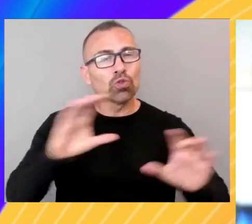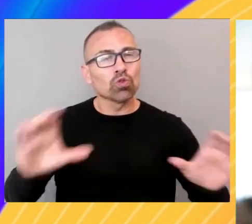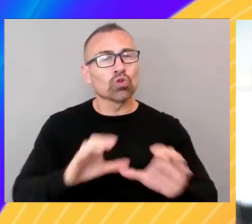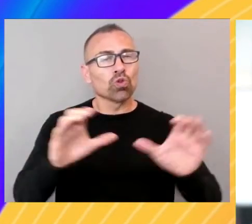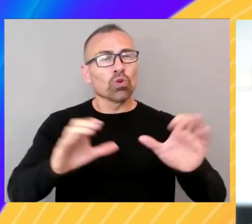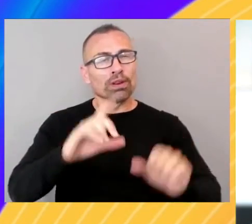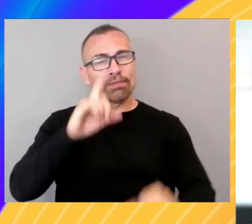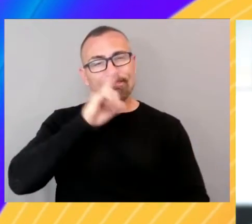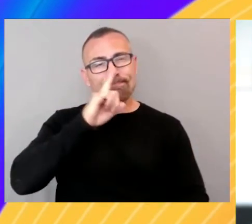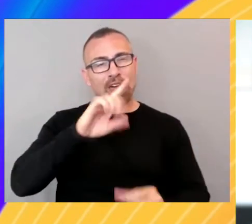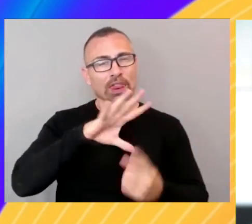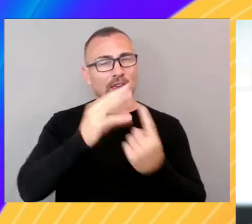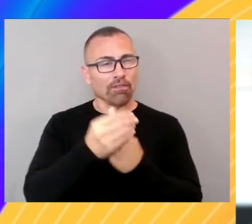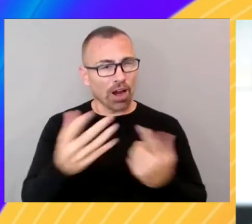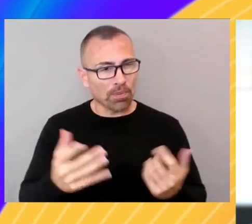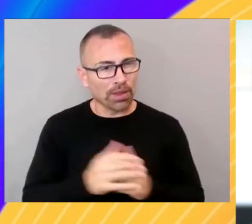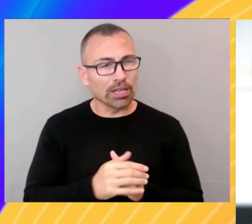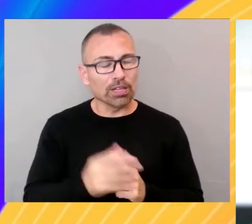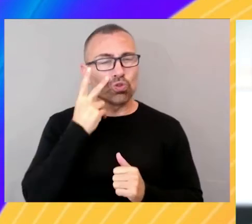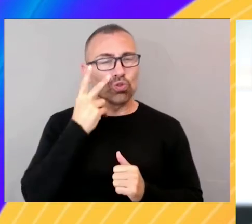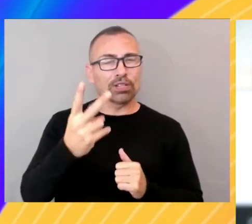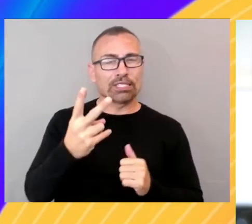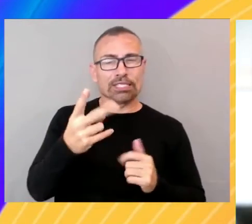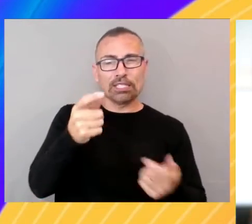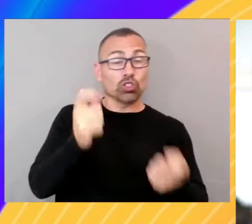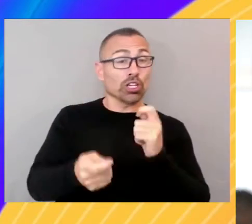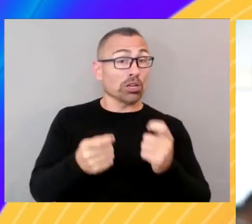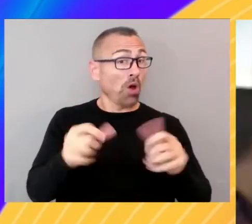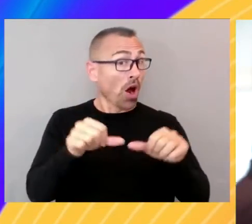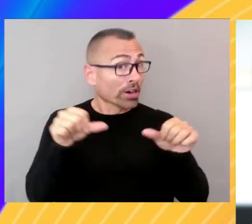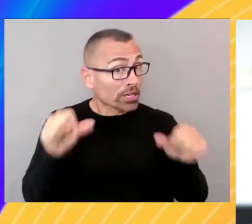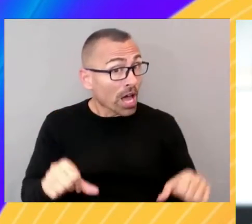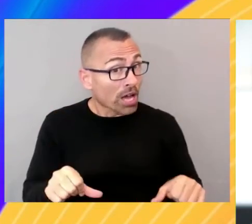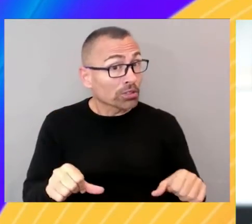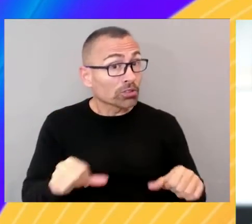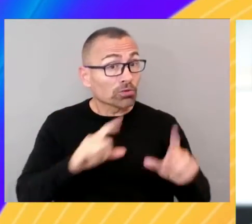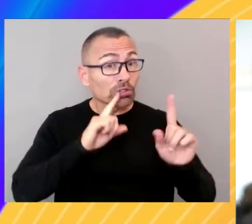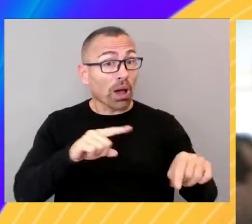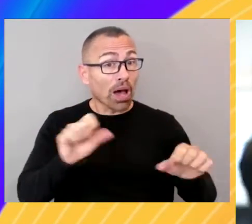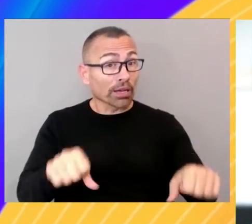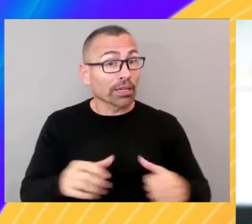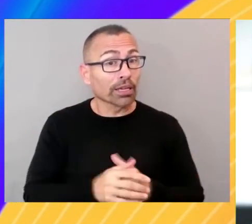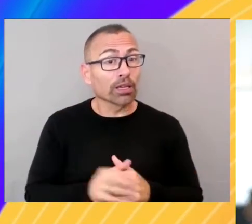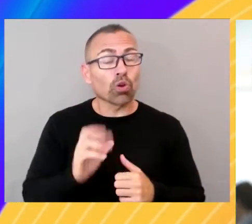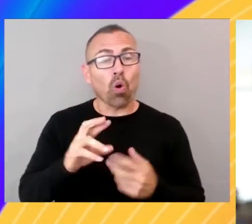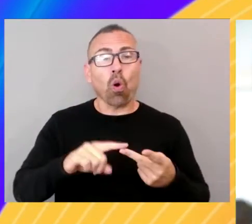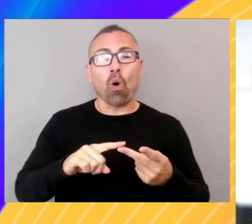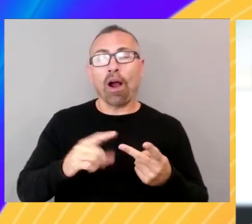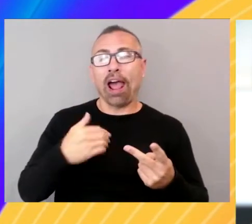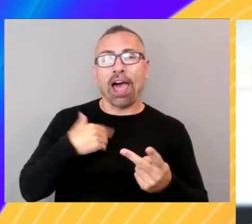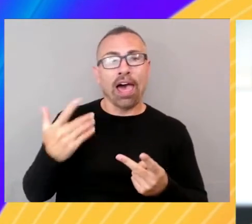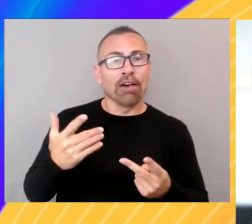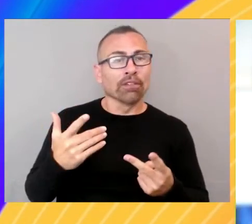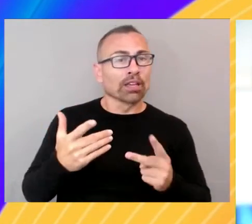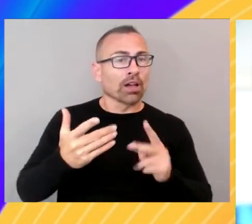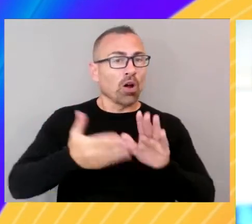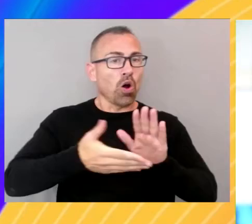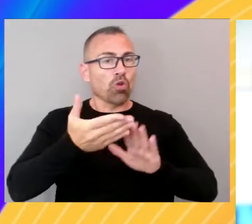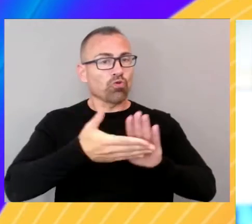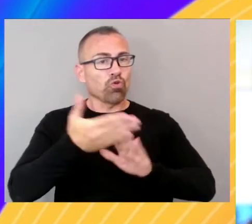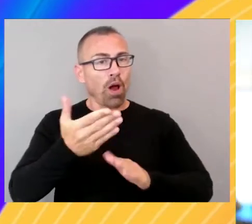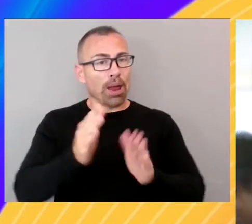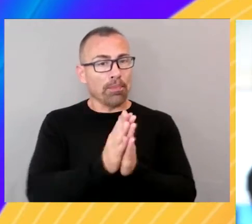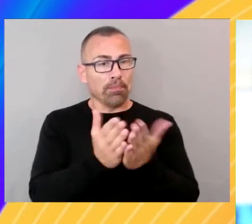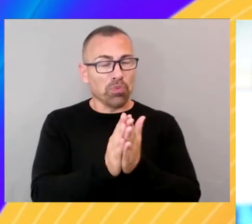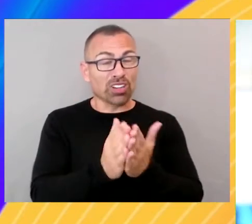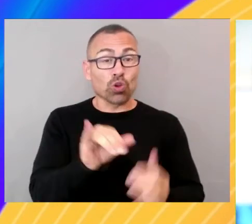your architecture in response to that, or actually like writing run books for, okay, if this happens, here's what we're going to do, that'll really